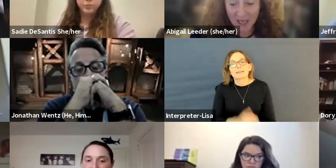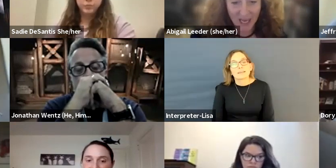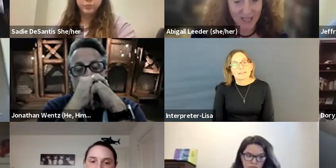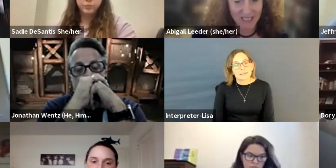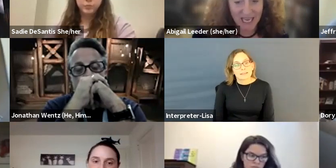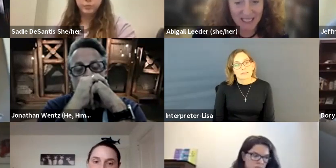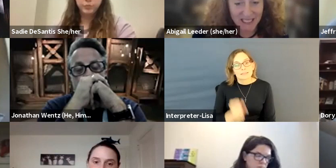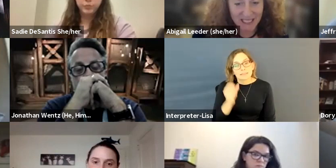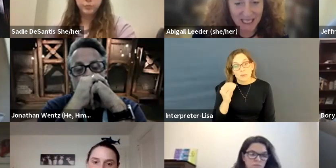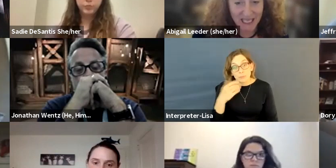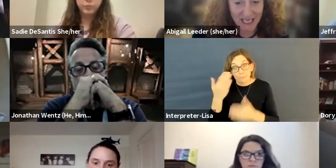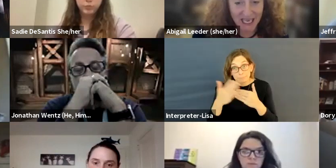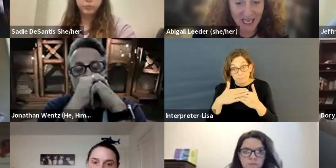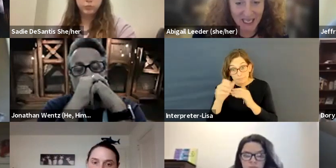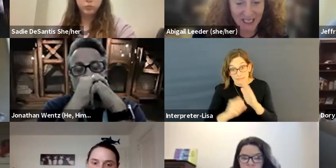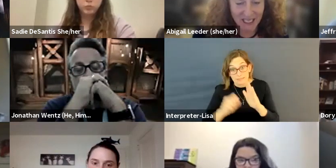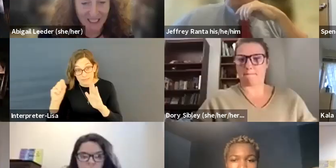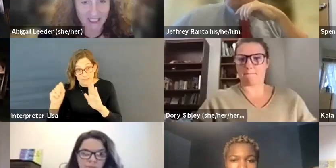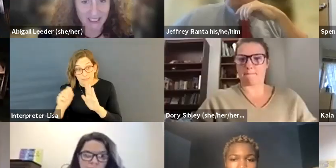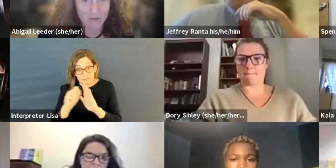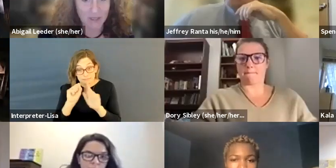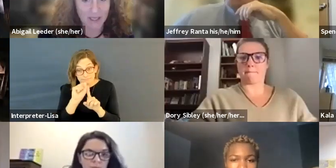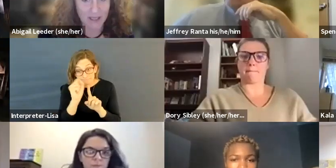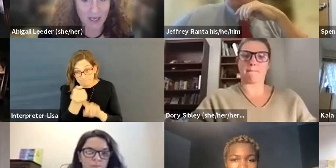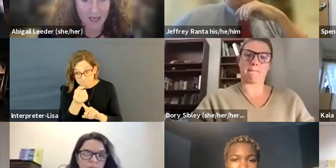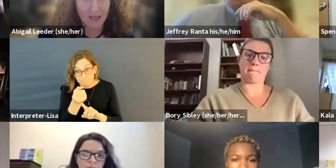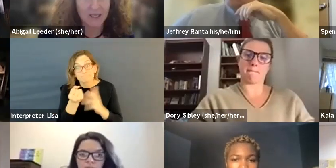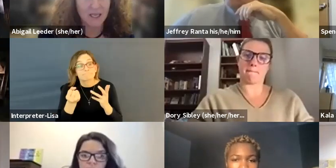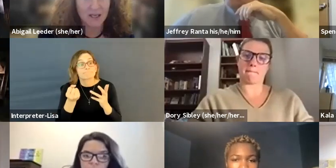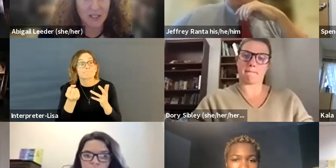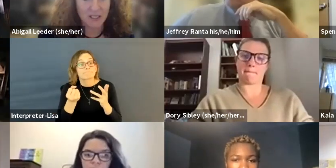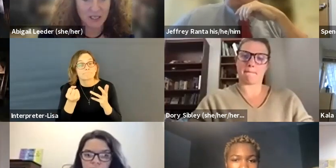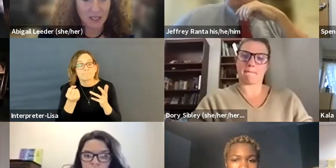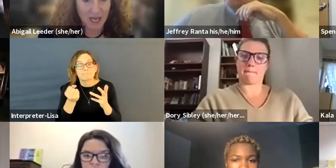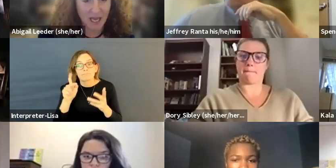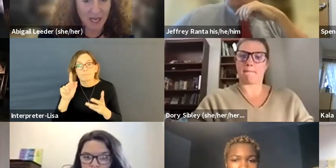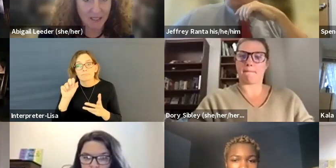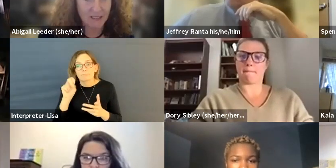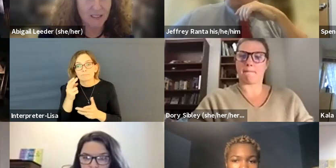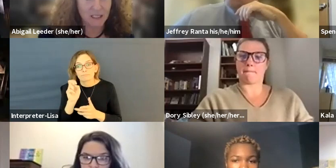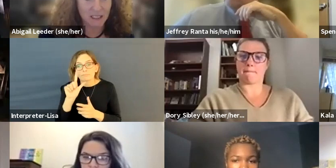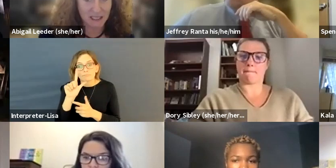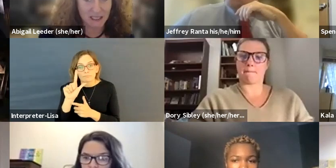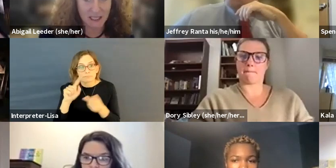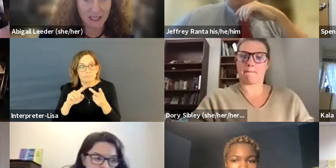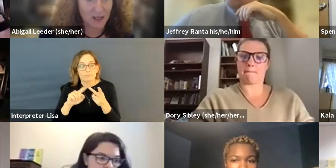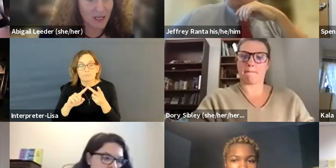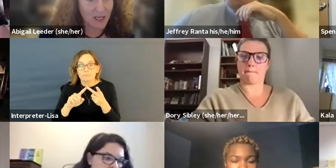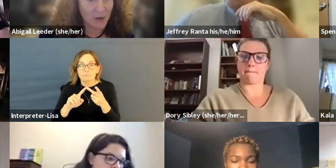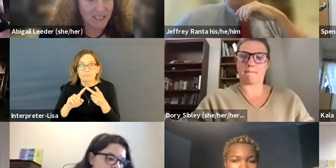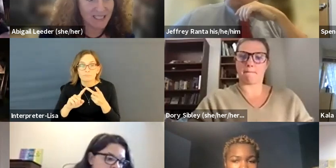So the next scene is with Kaushal and let's